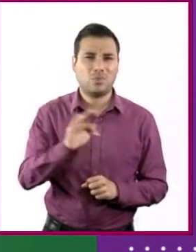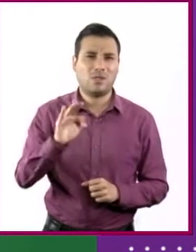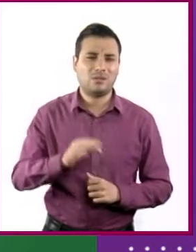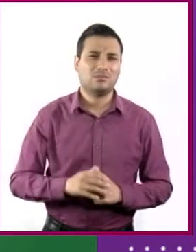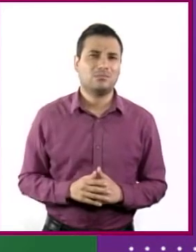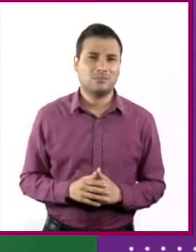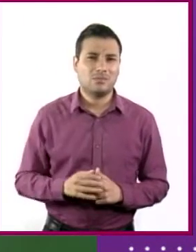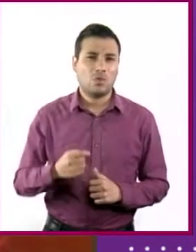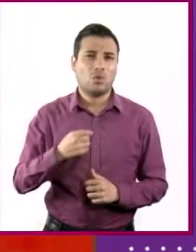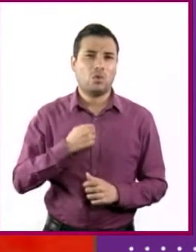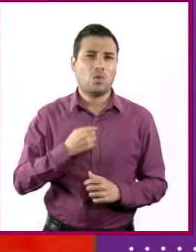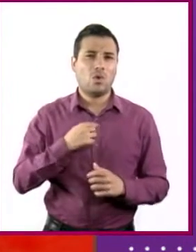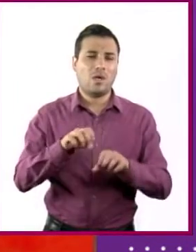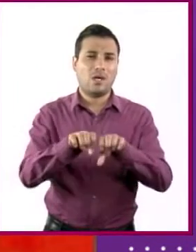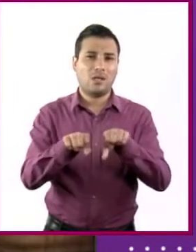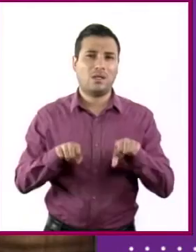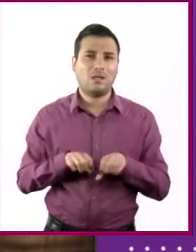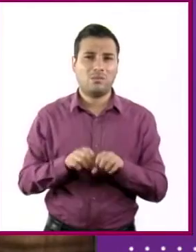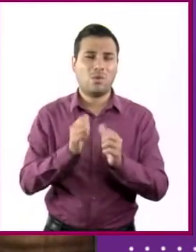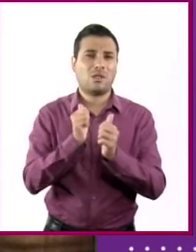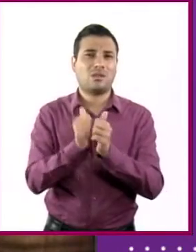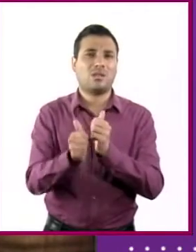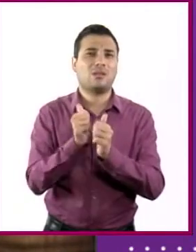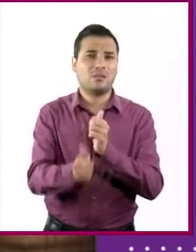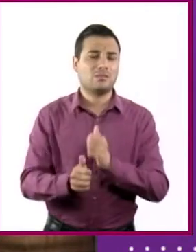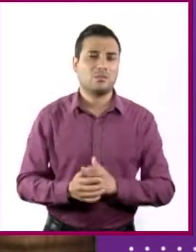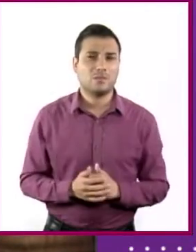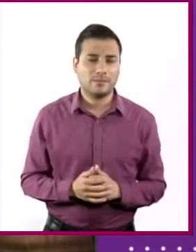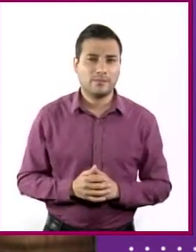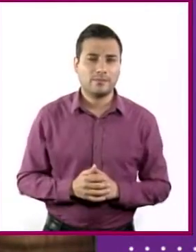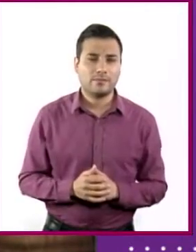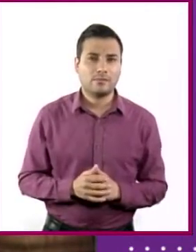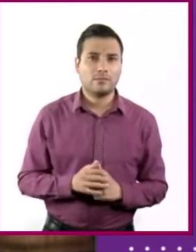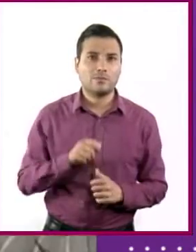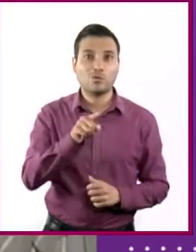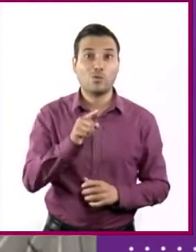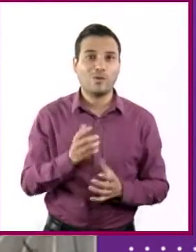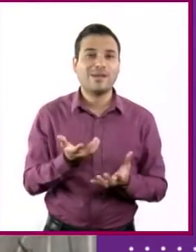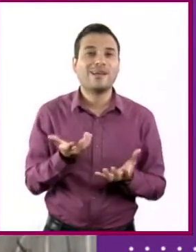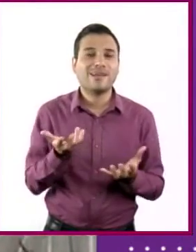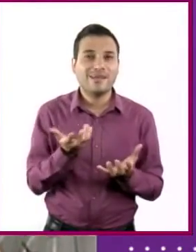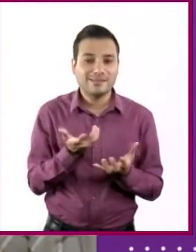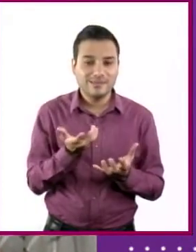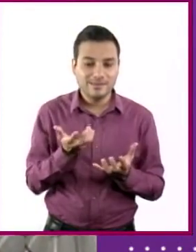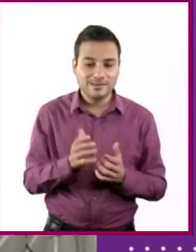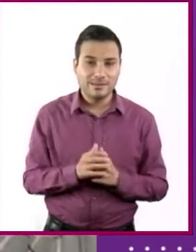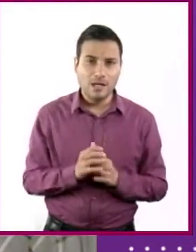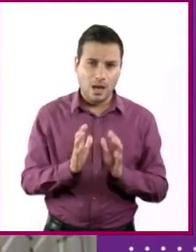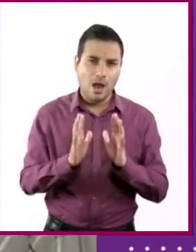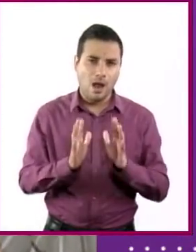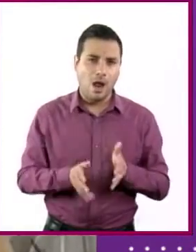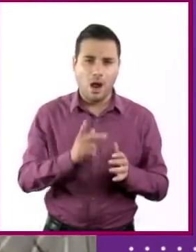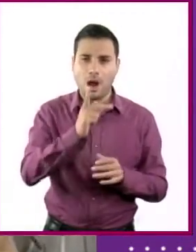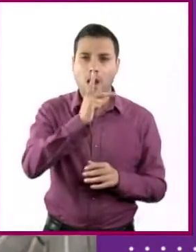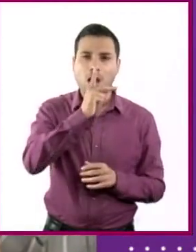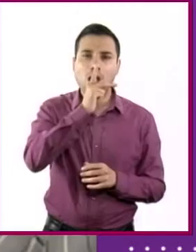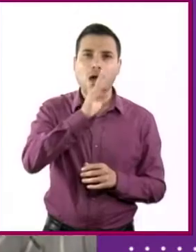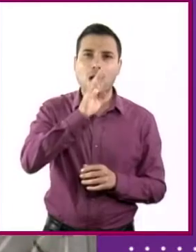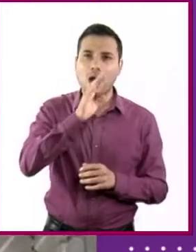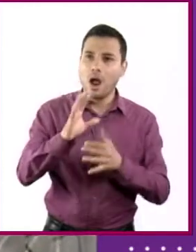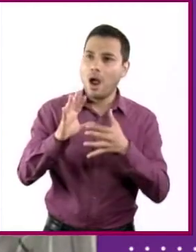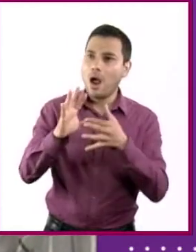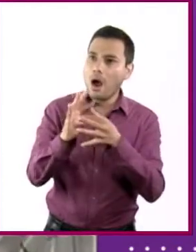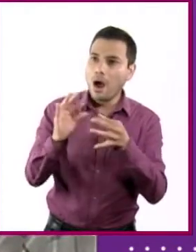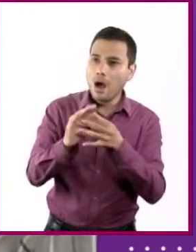my school athletics team. And then, what did you do? I told my parents, but they